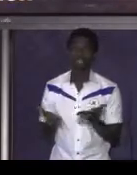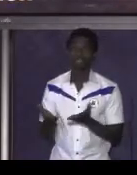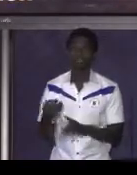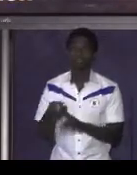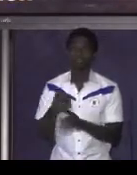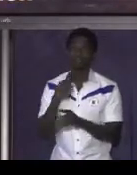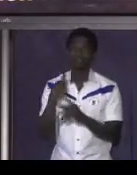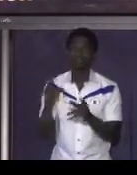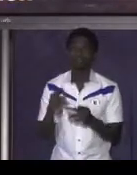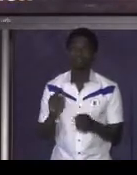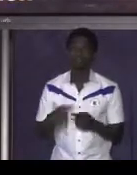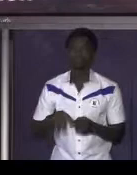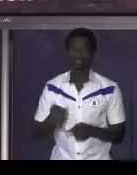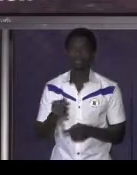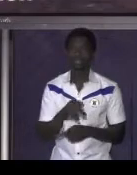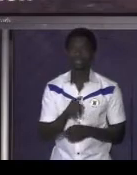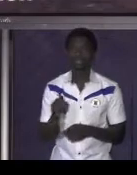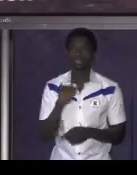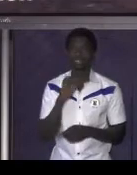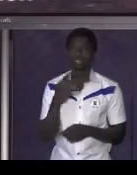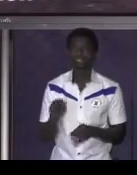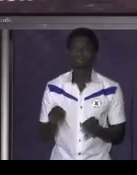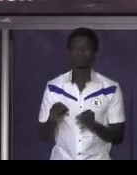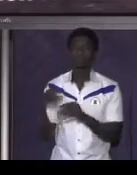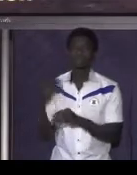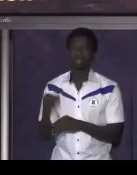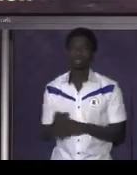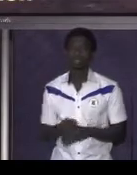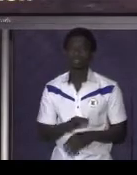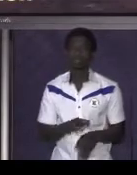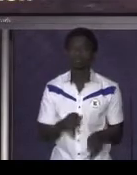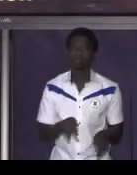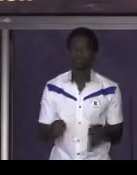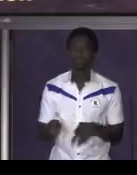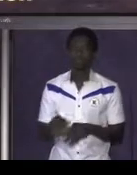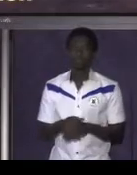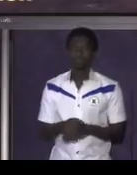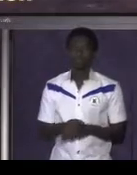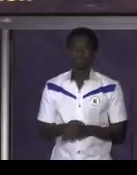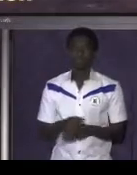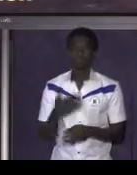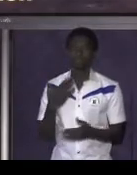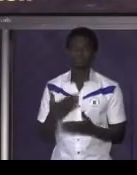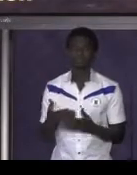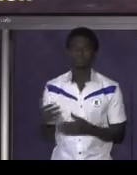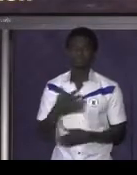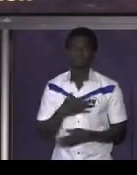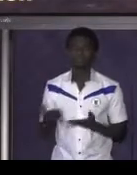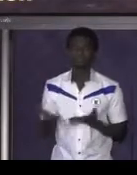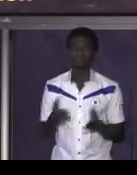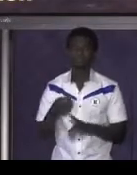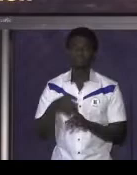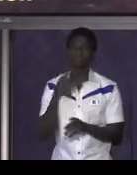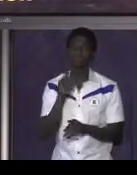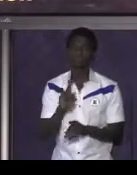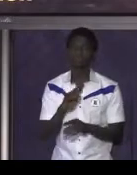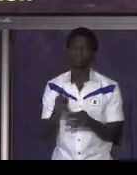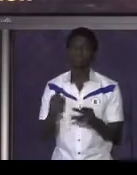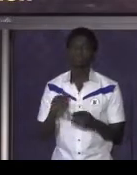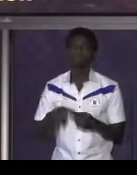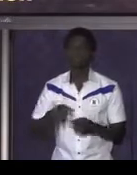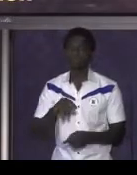to another. Dash is the movement of people, goods, and services from one place